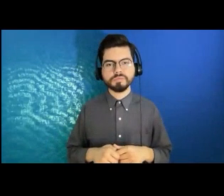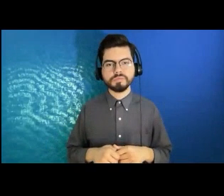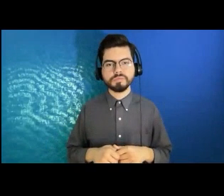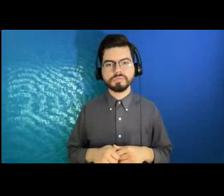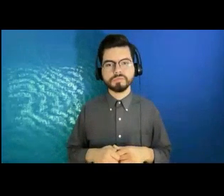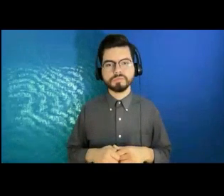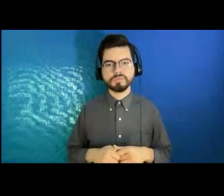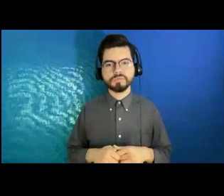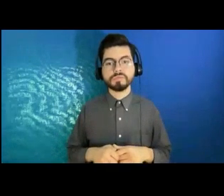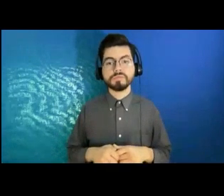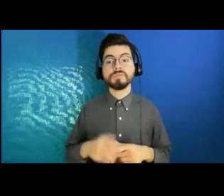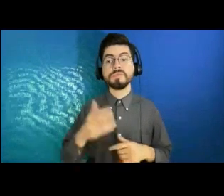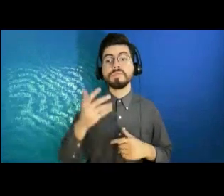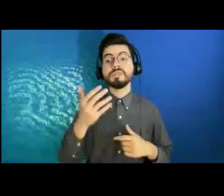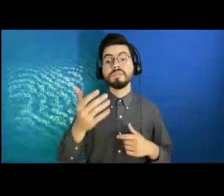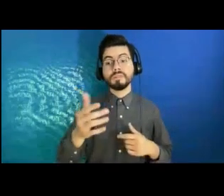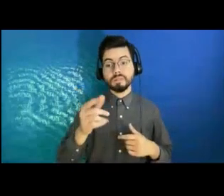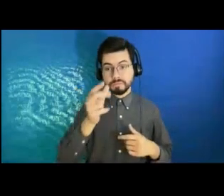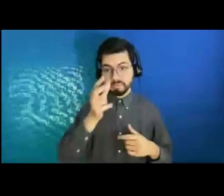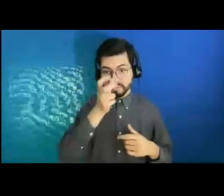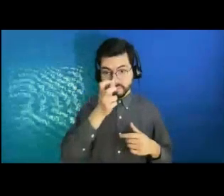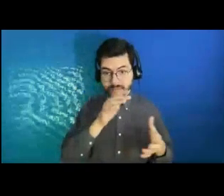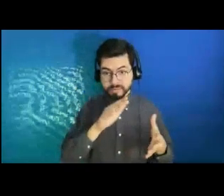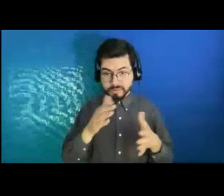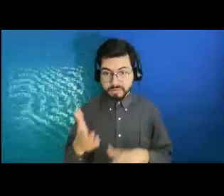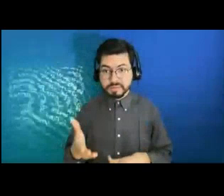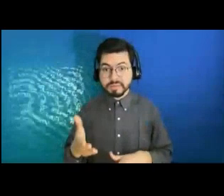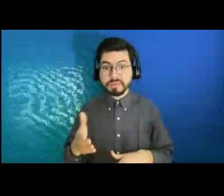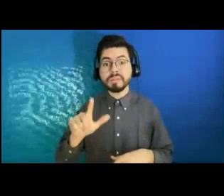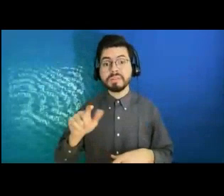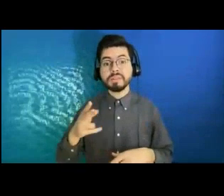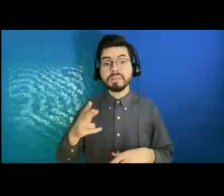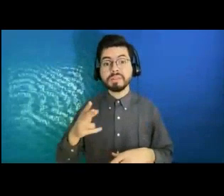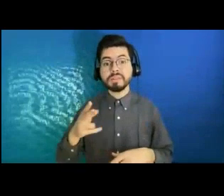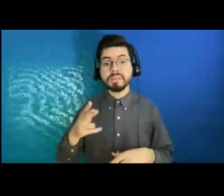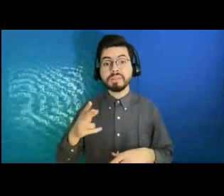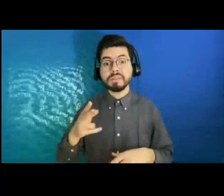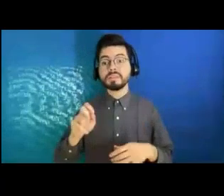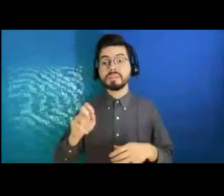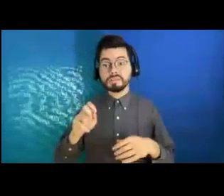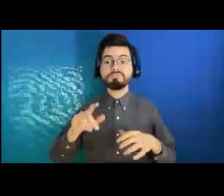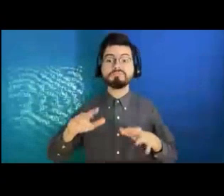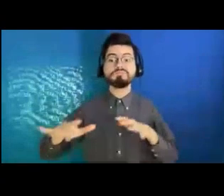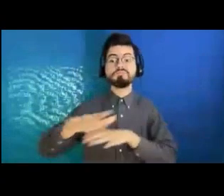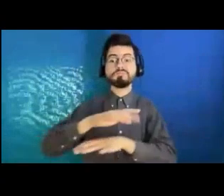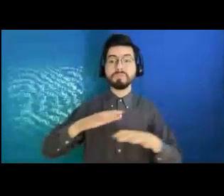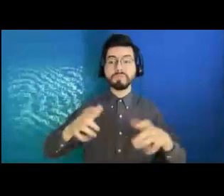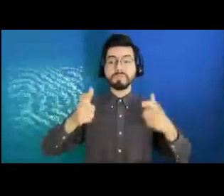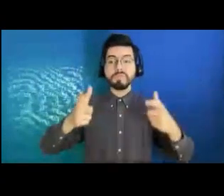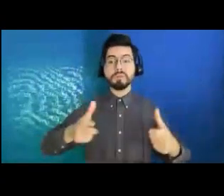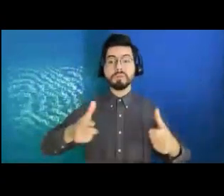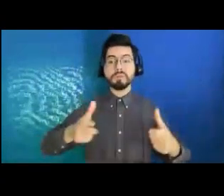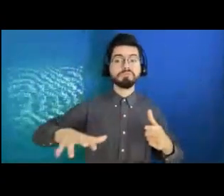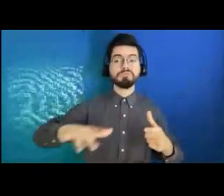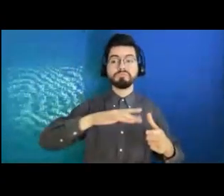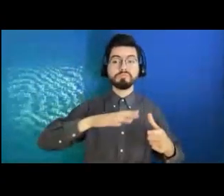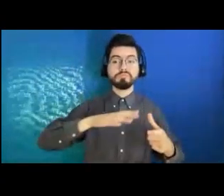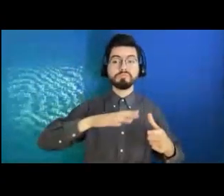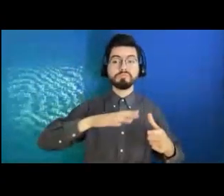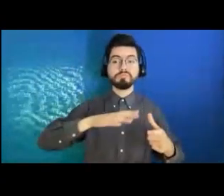And then they die, and then the lake is full of them. They wash up on shore, and it forms like a bathtub-like